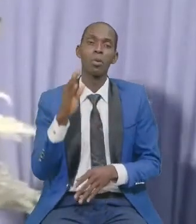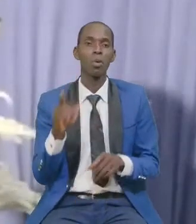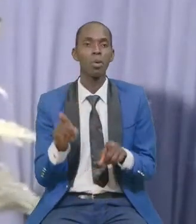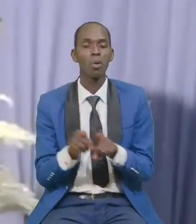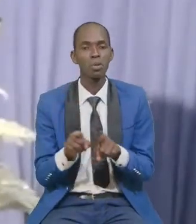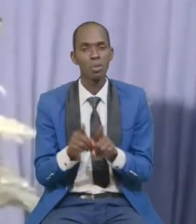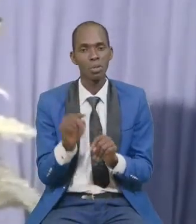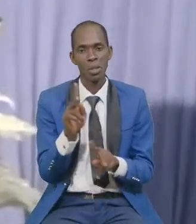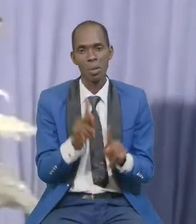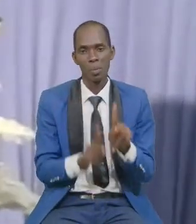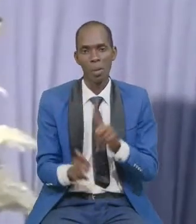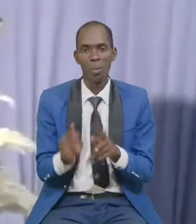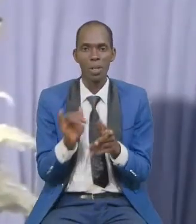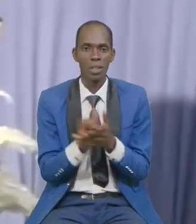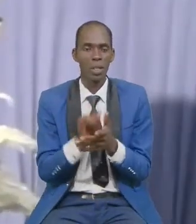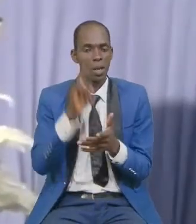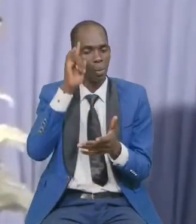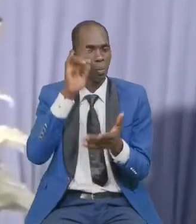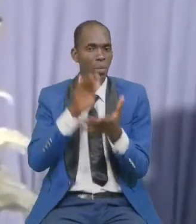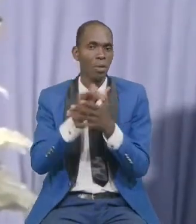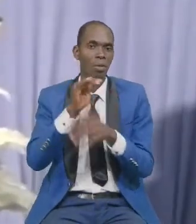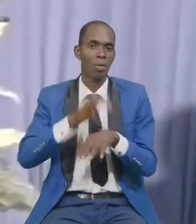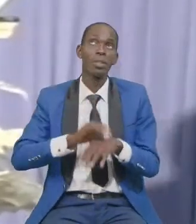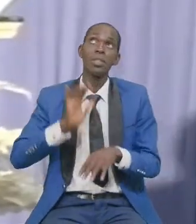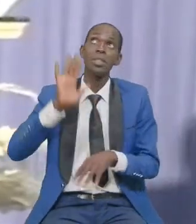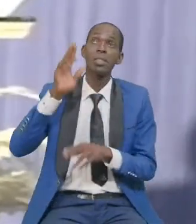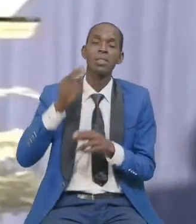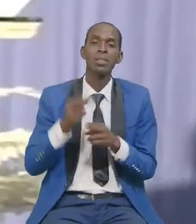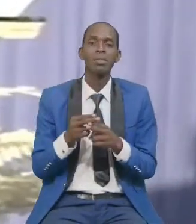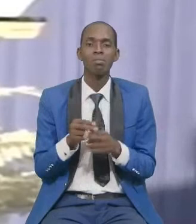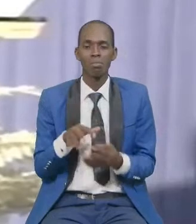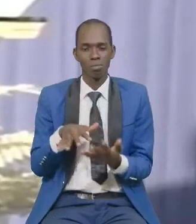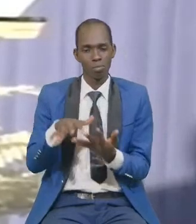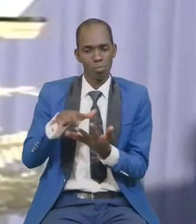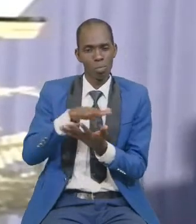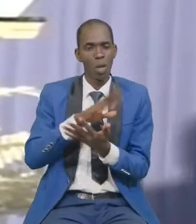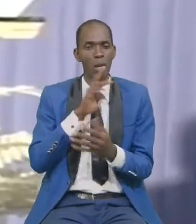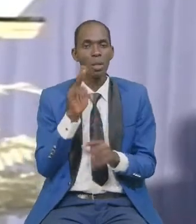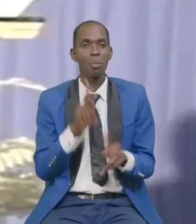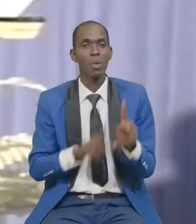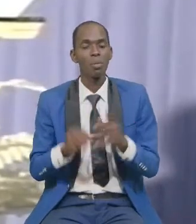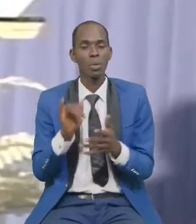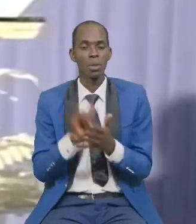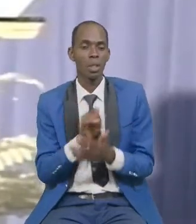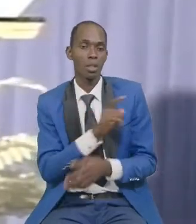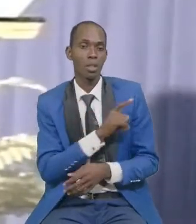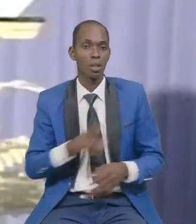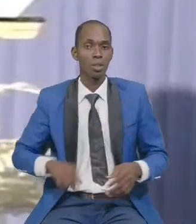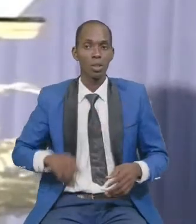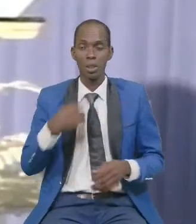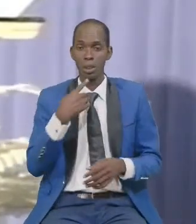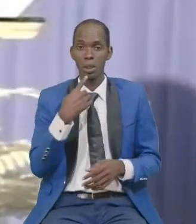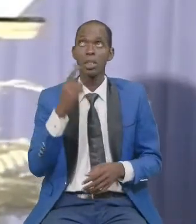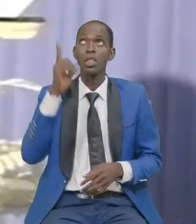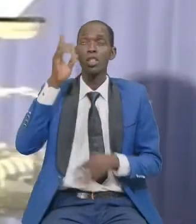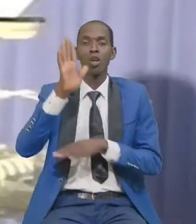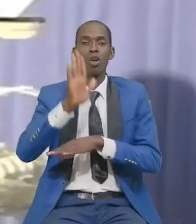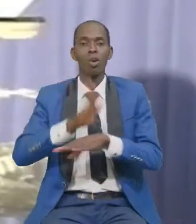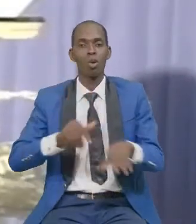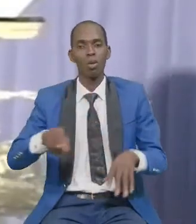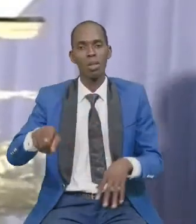that believe on his name, those are the people that the Lord says he calls them